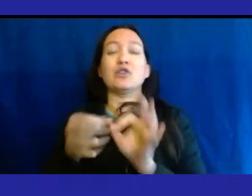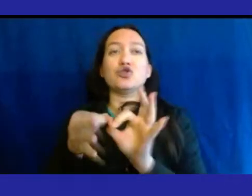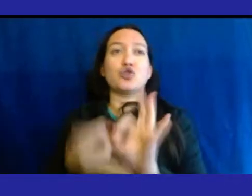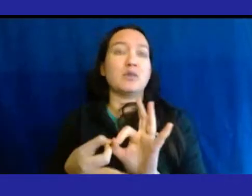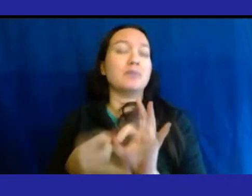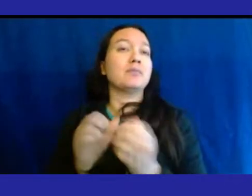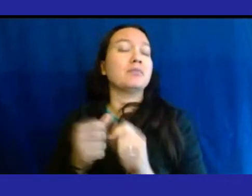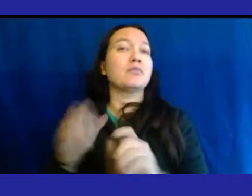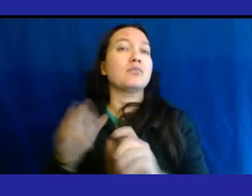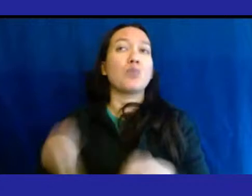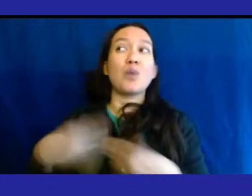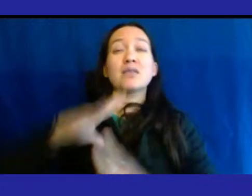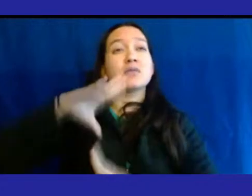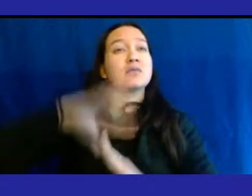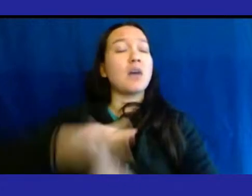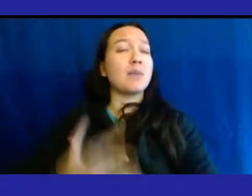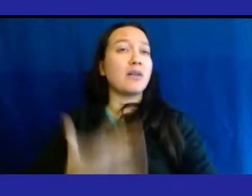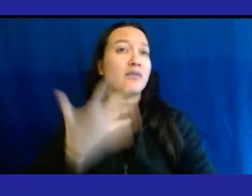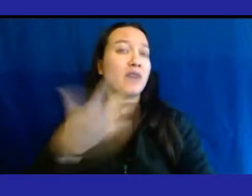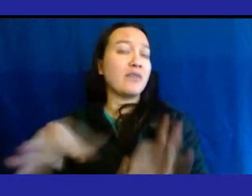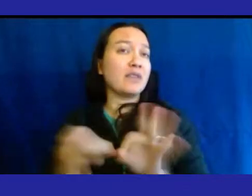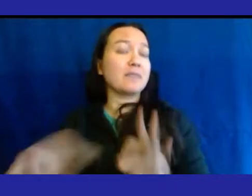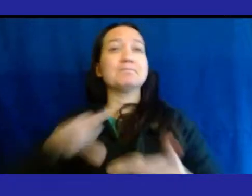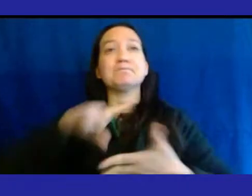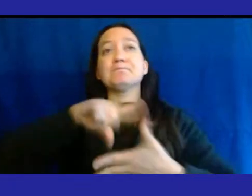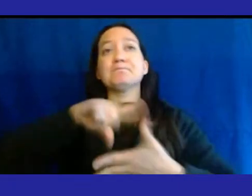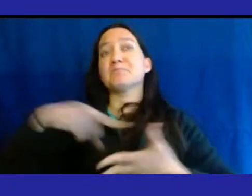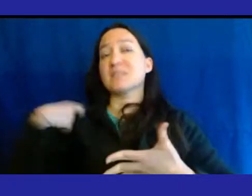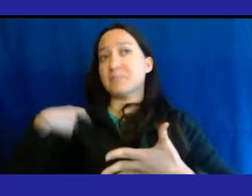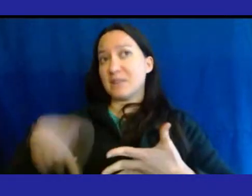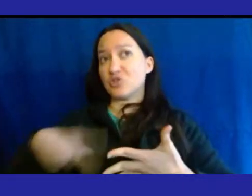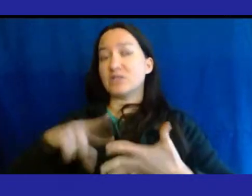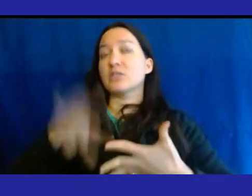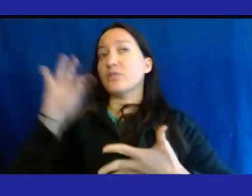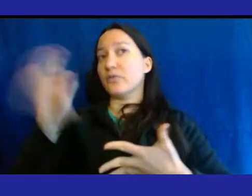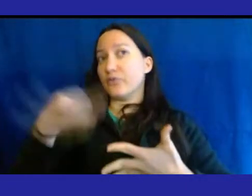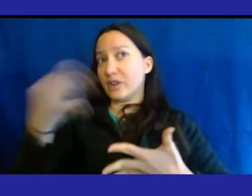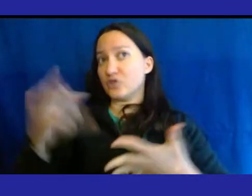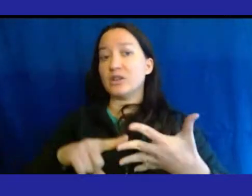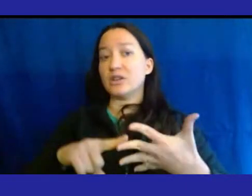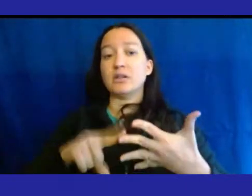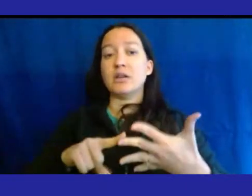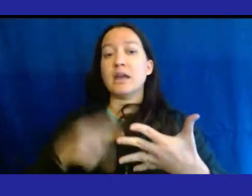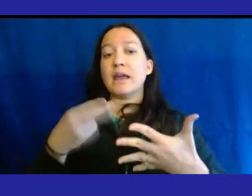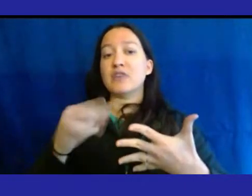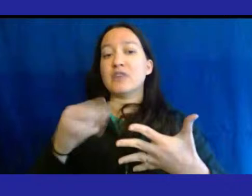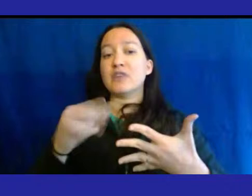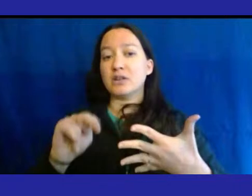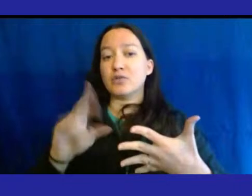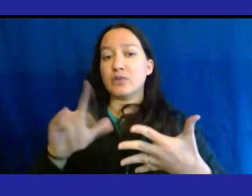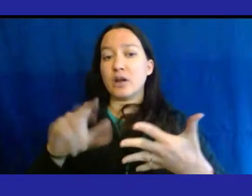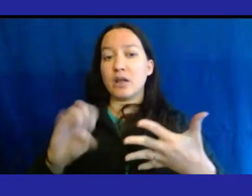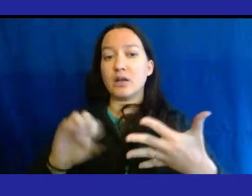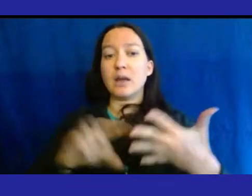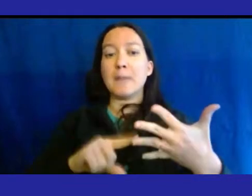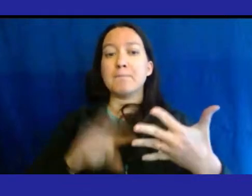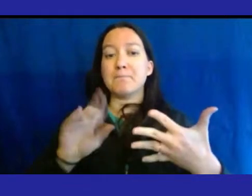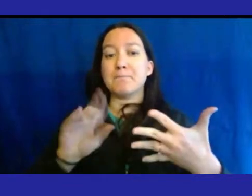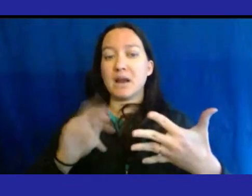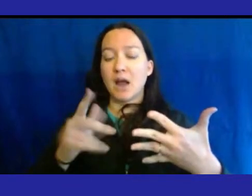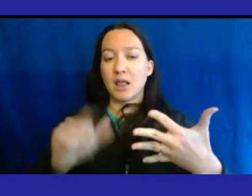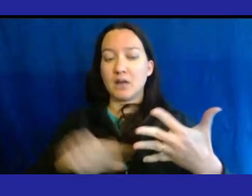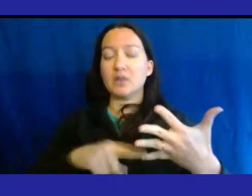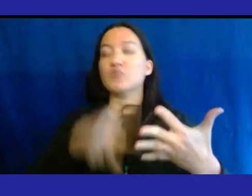our top 5 languages were Spanish, French, Haitian Creole, Bangla, and followed by